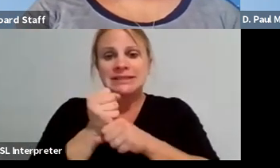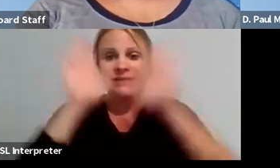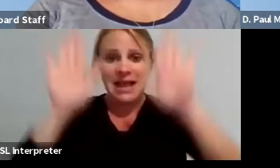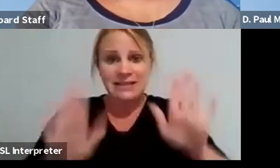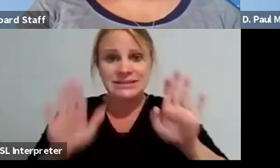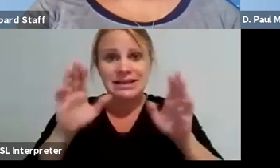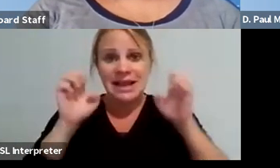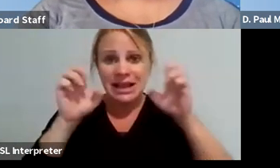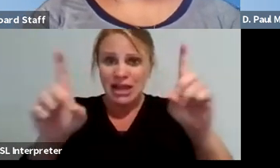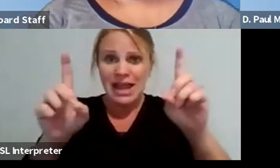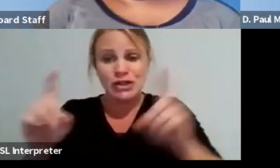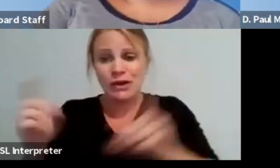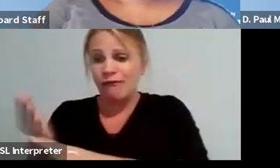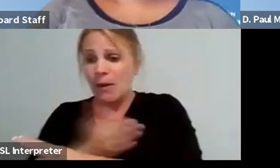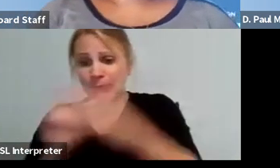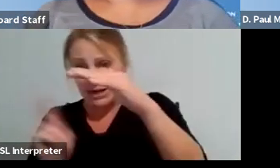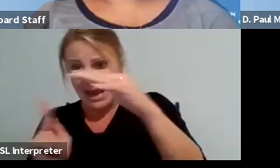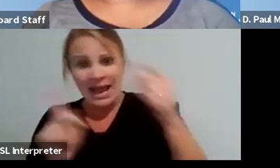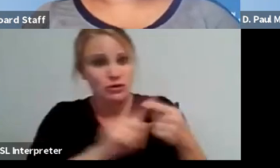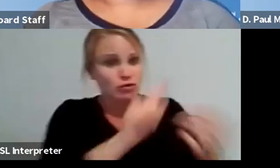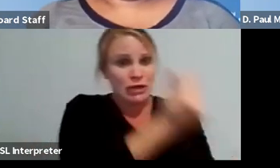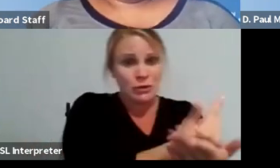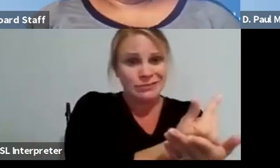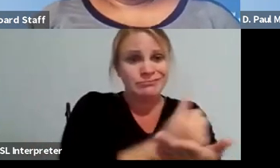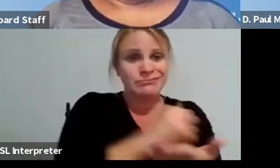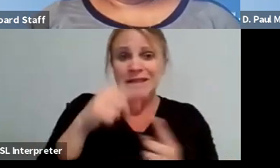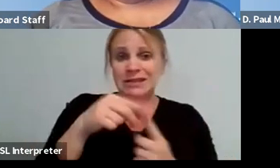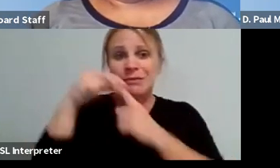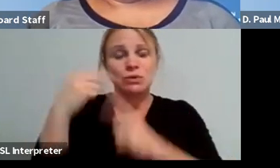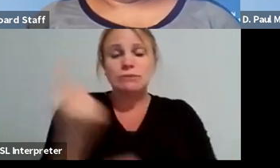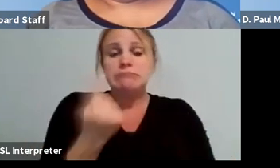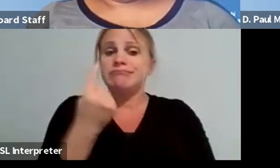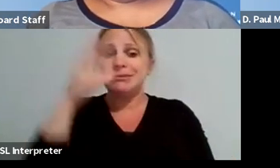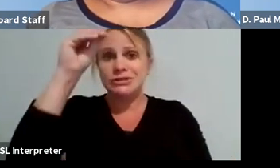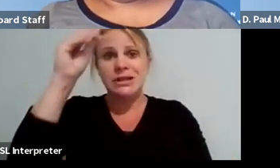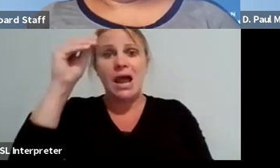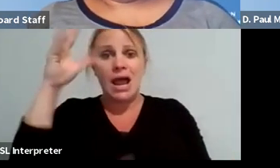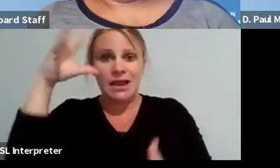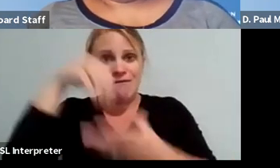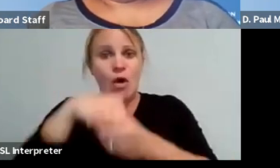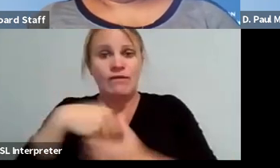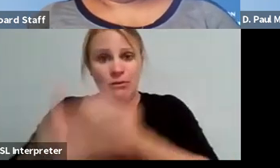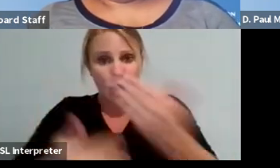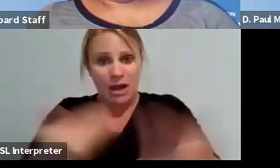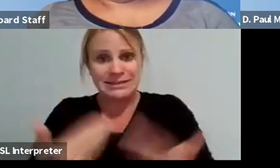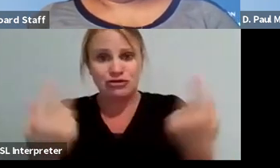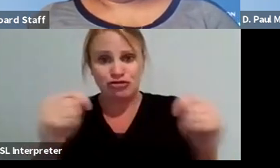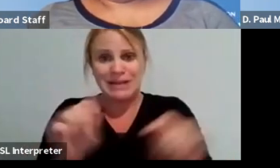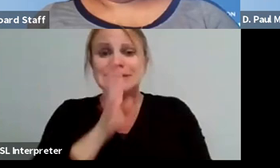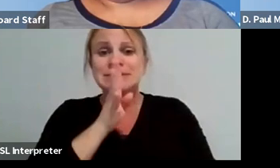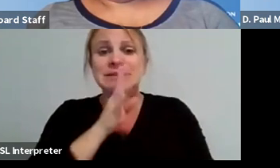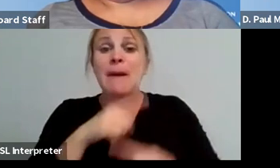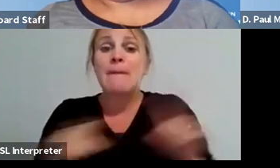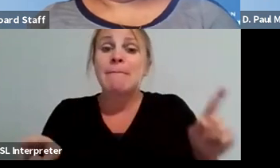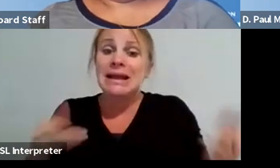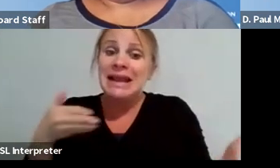schooling system from pre-K all the way up to graduation. I'm no one special, just a guy engaged in the civic process seeking to speak out about allegations of ethics